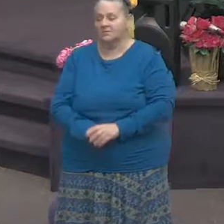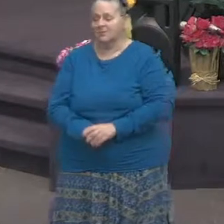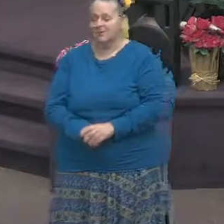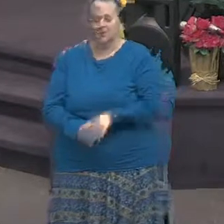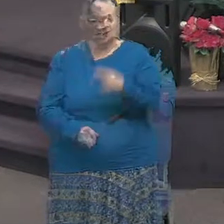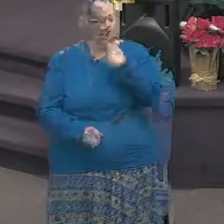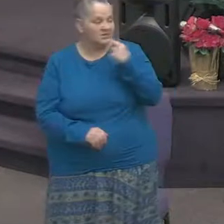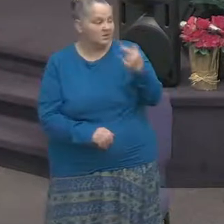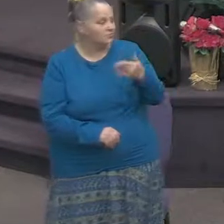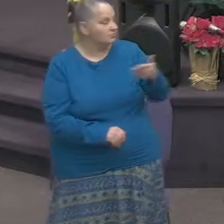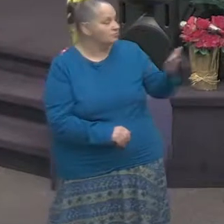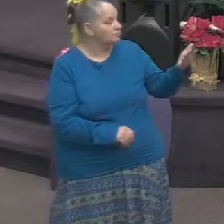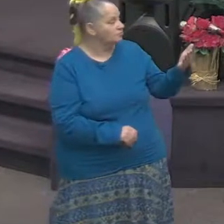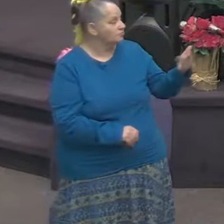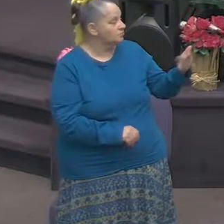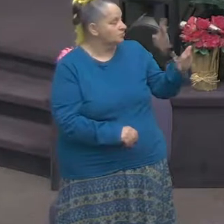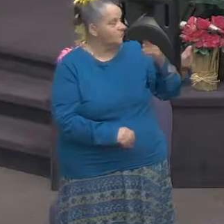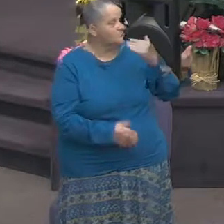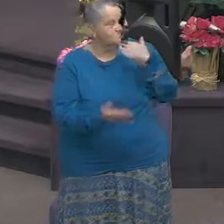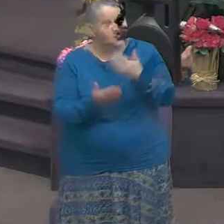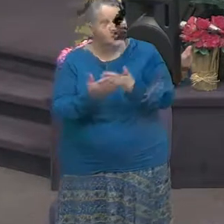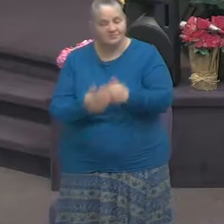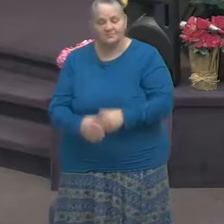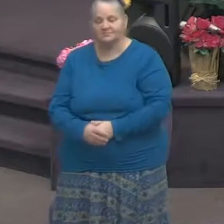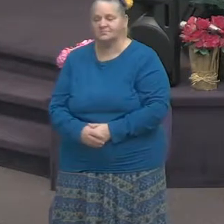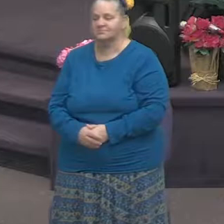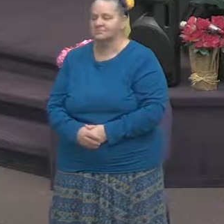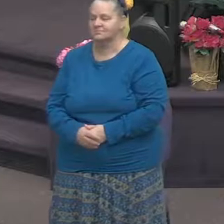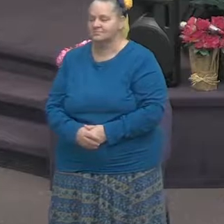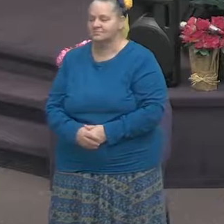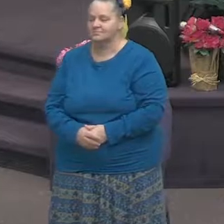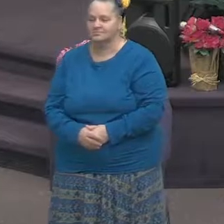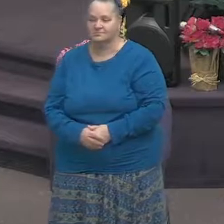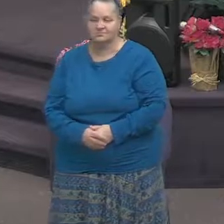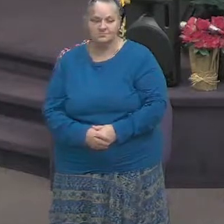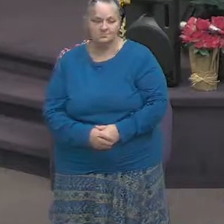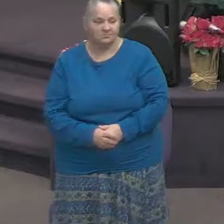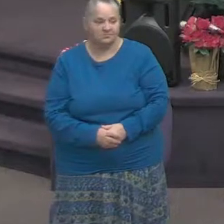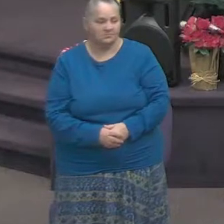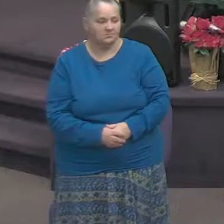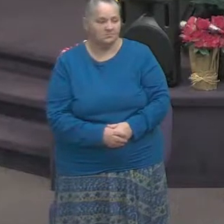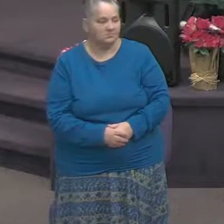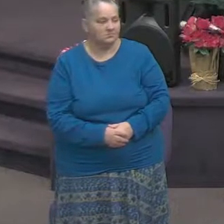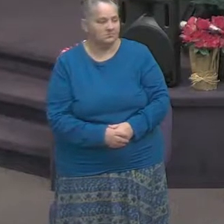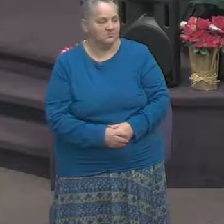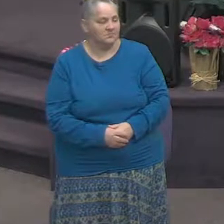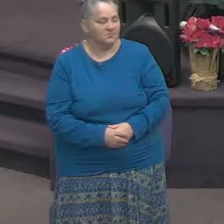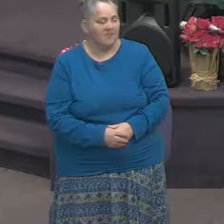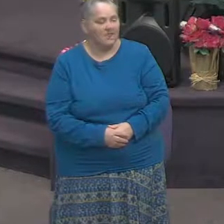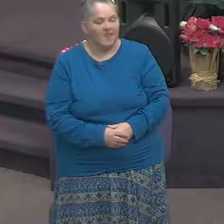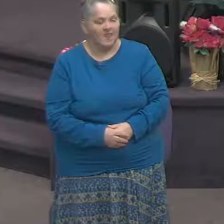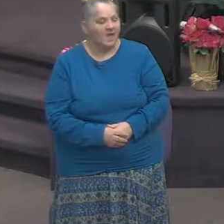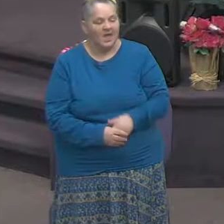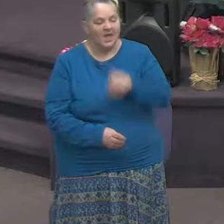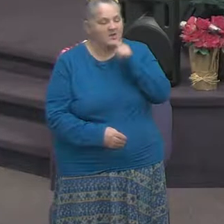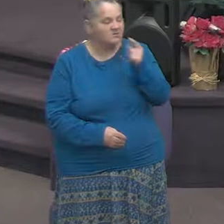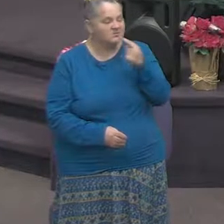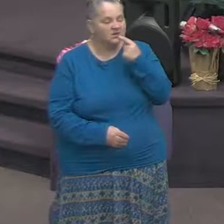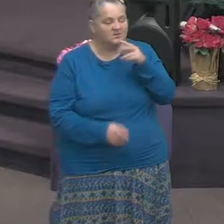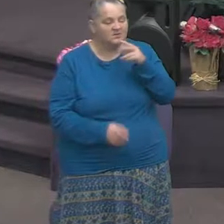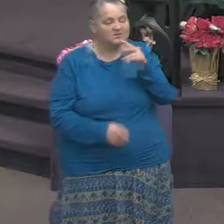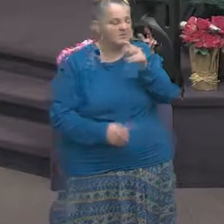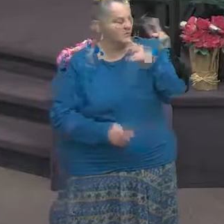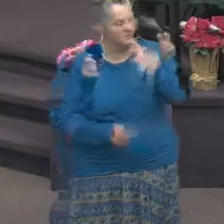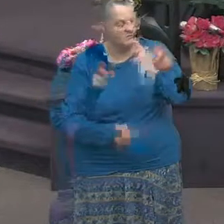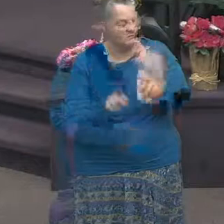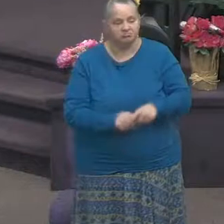I want to tell you that God is good. He is. And when I say it, I don't mean it as some cliche just